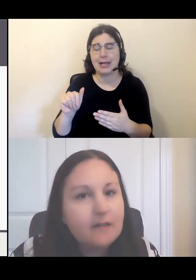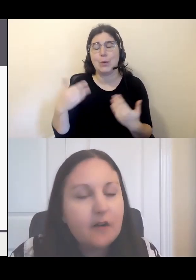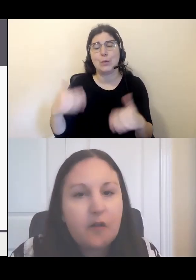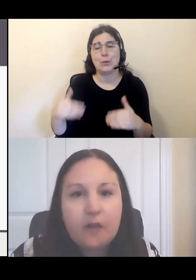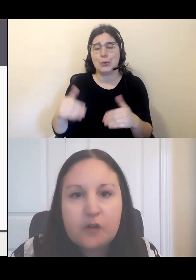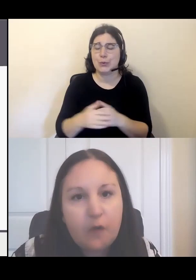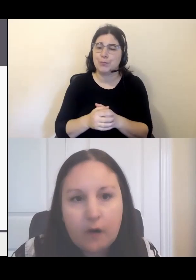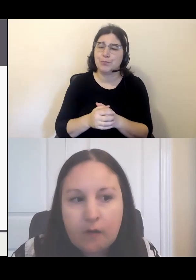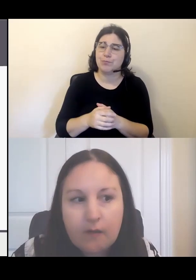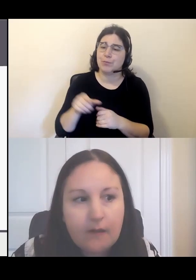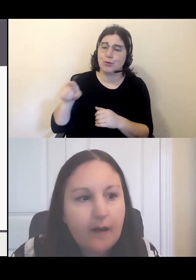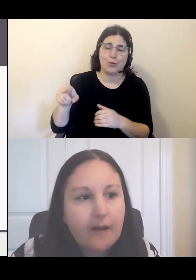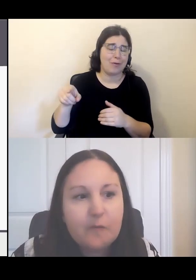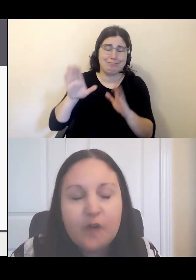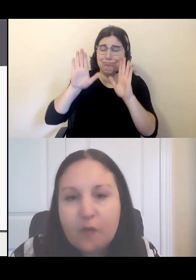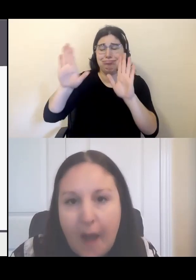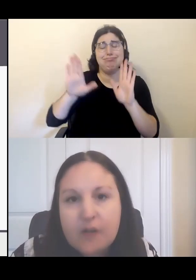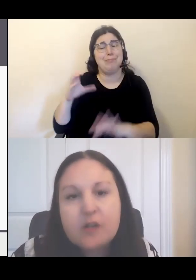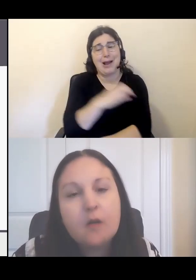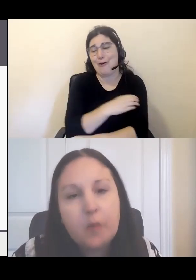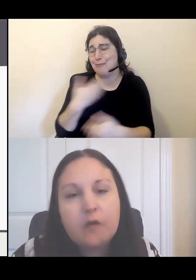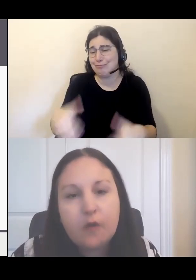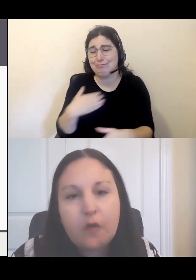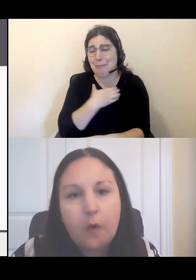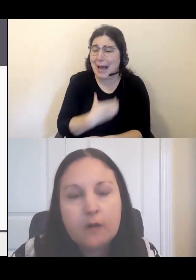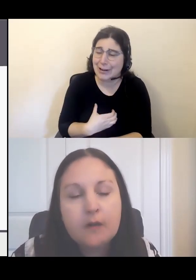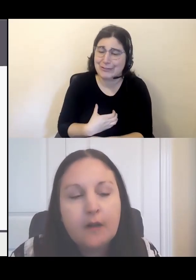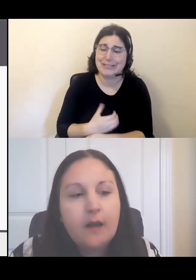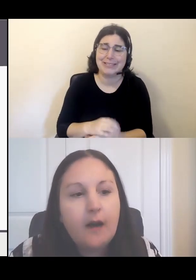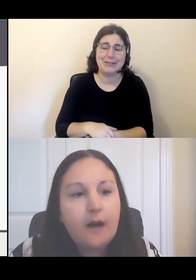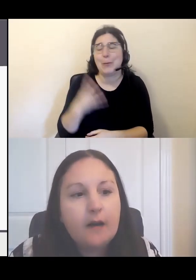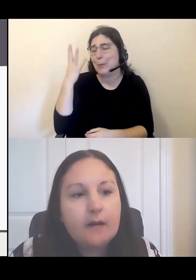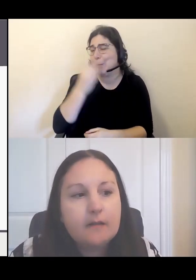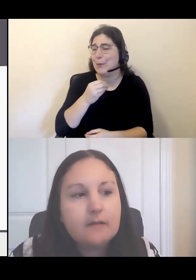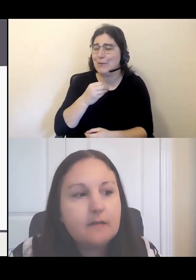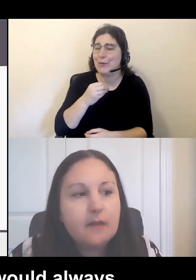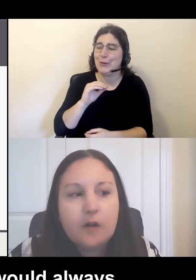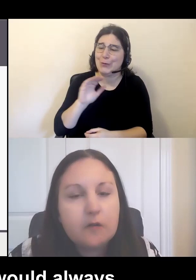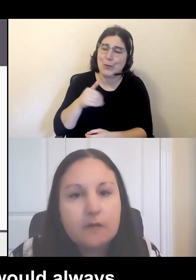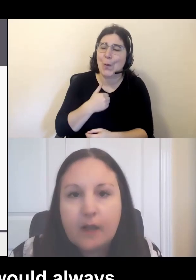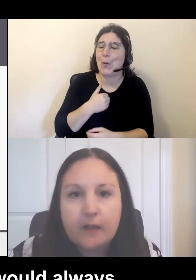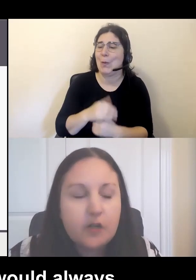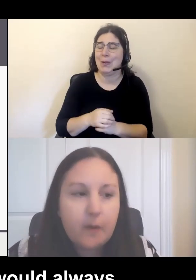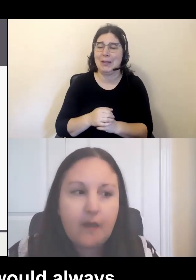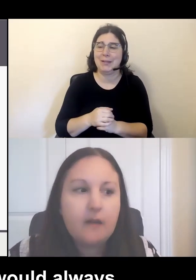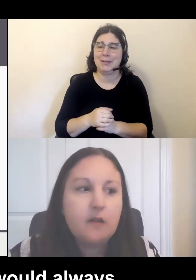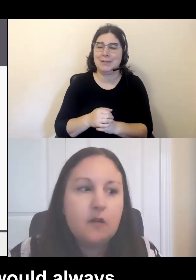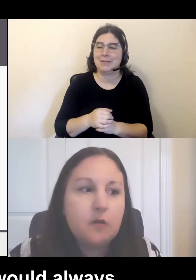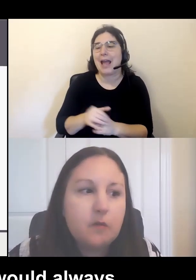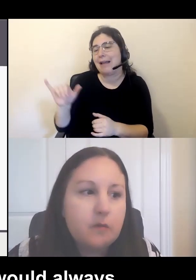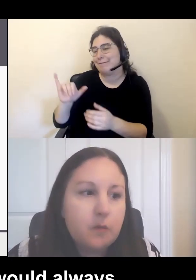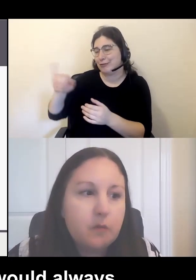Carolina, you're such a force, full of passion and a beautiful soul. You know, like Jeremy